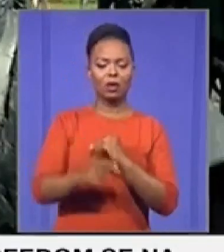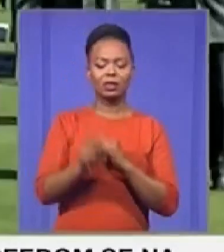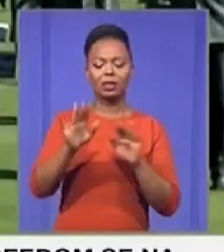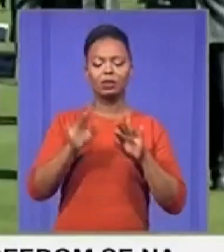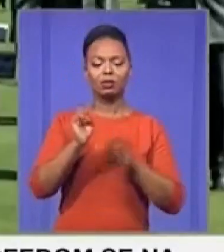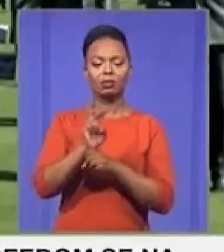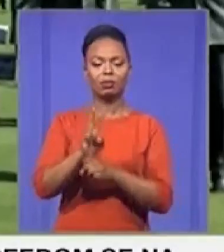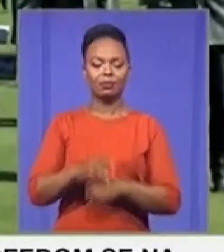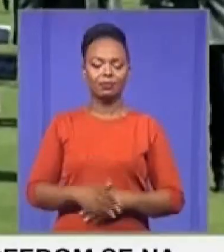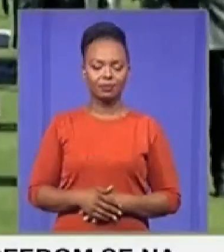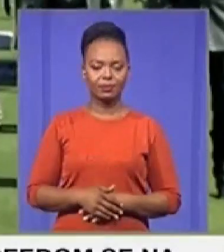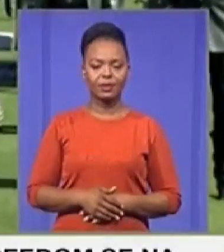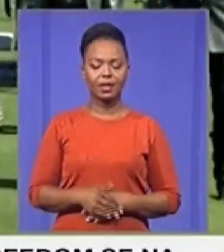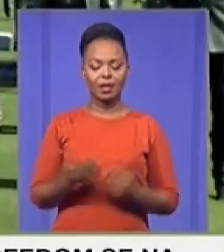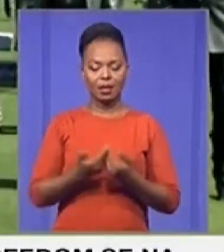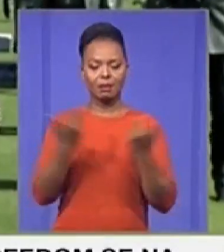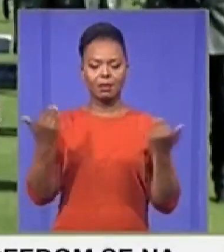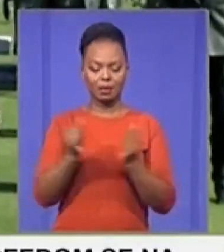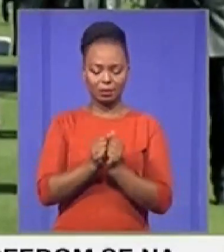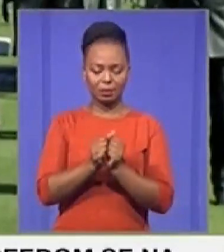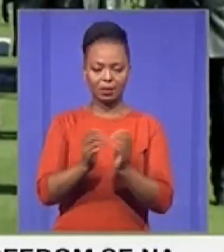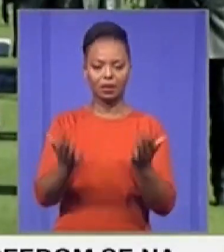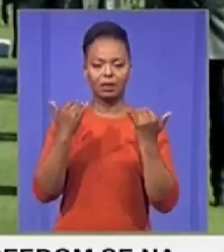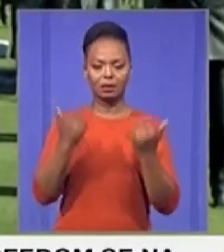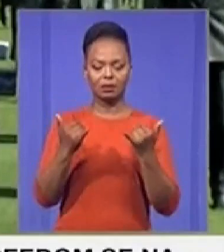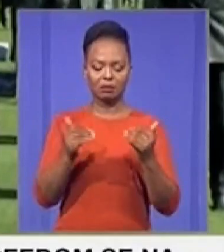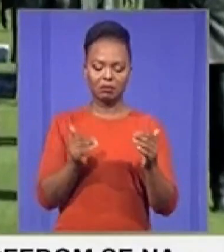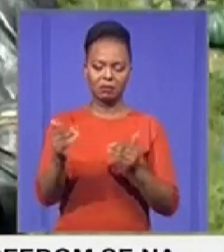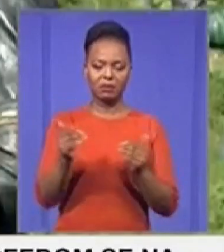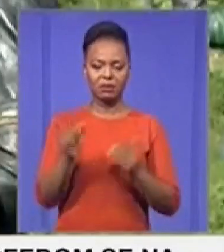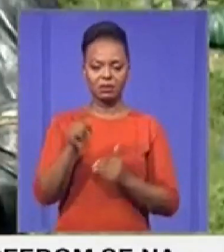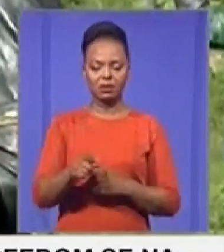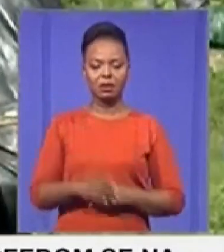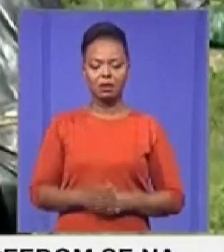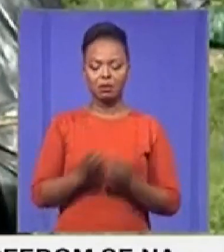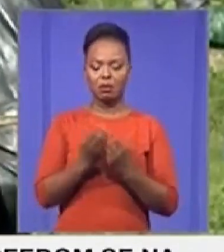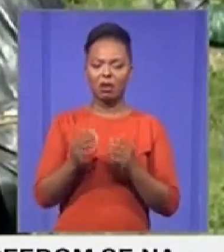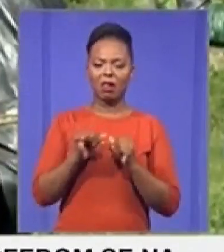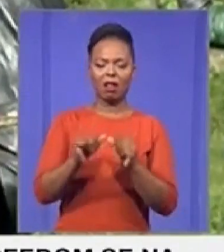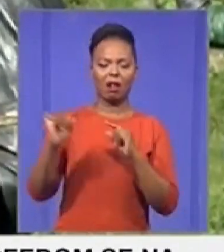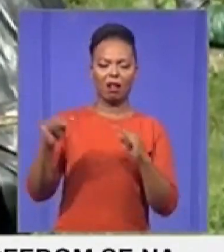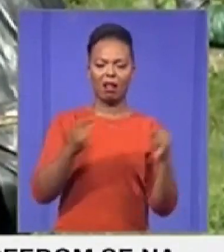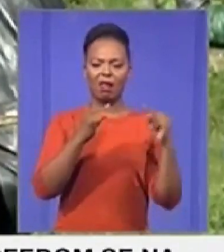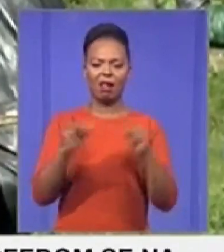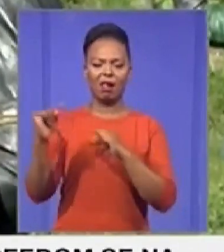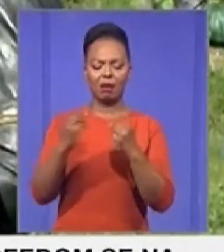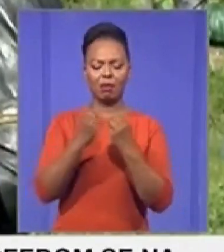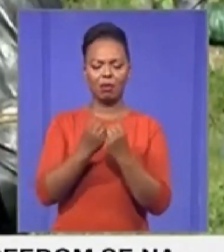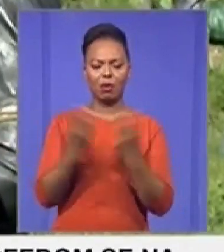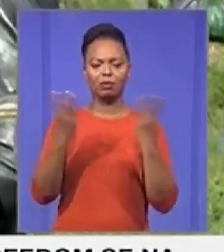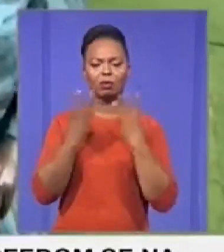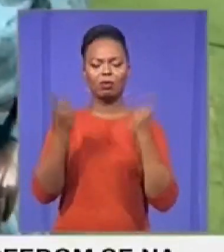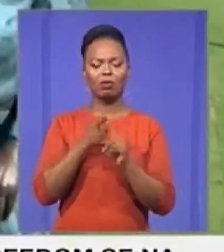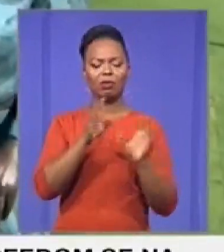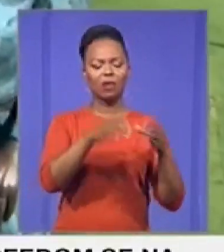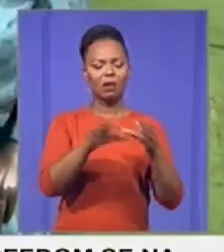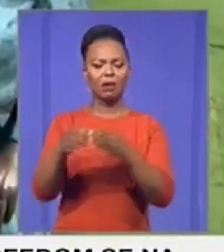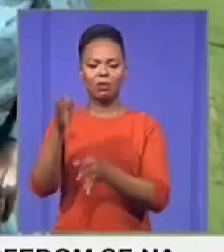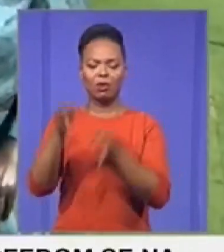1912. Ha puso ya apartheid e qala tsamaiso ya yona, kganyetso ile ya tswela pele ka baitseki ba bangata ba tswa mekgeng e fapaneng